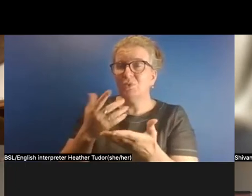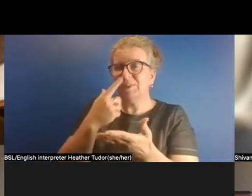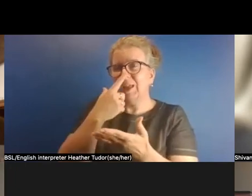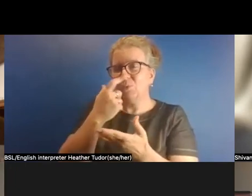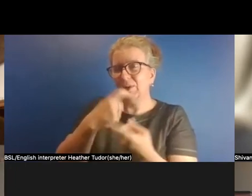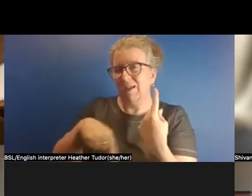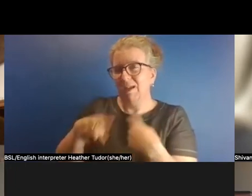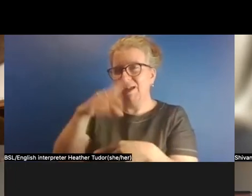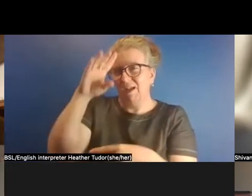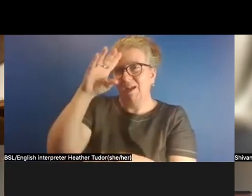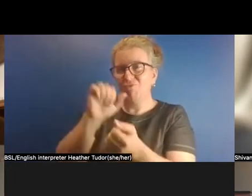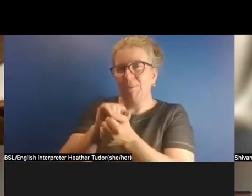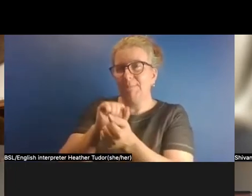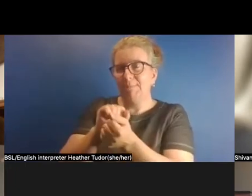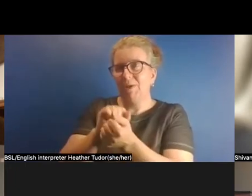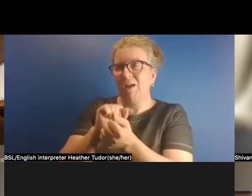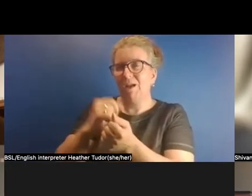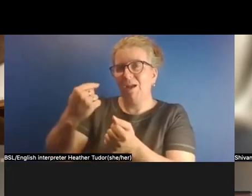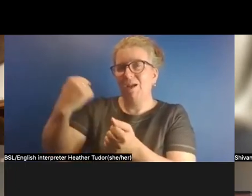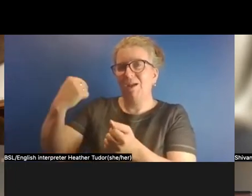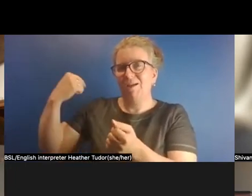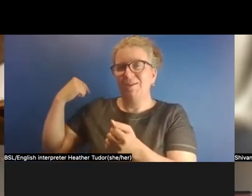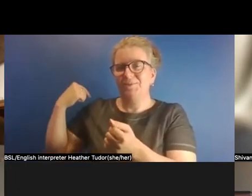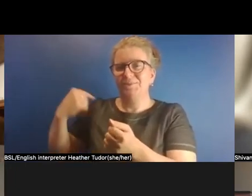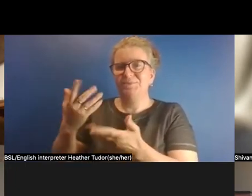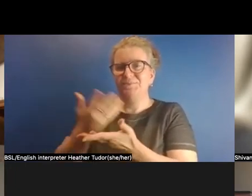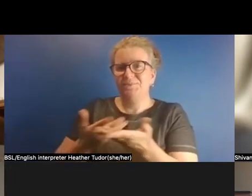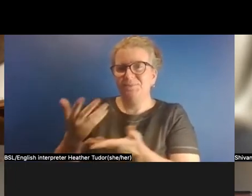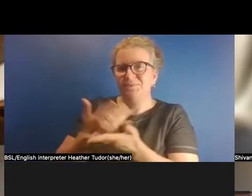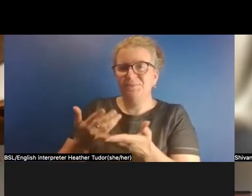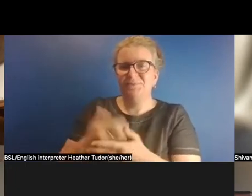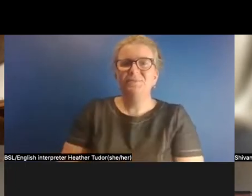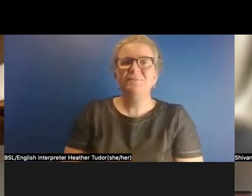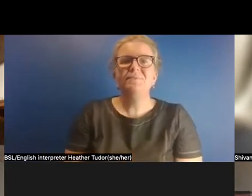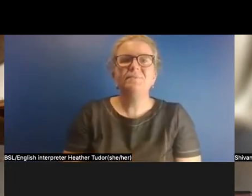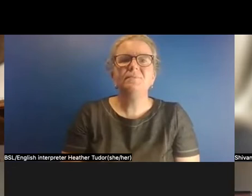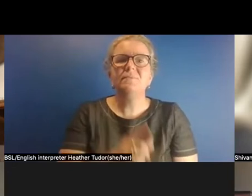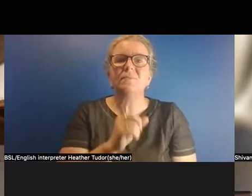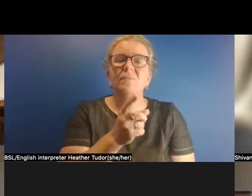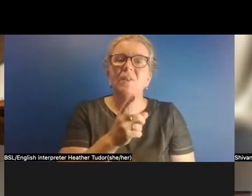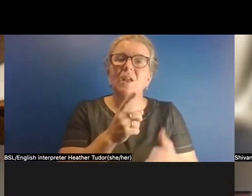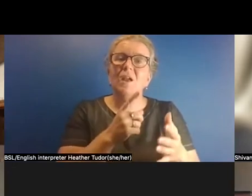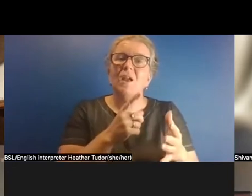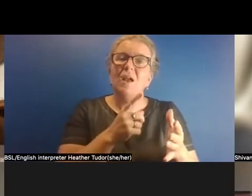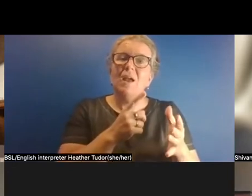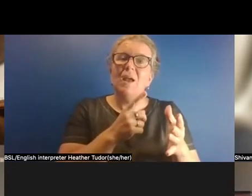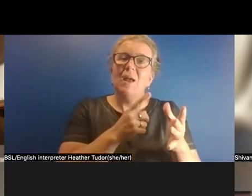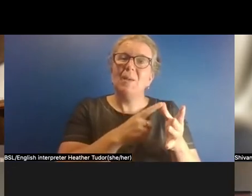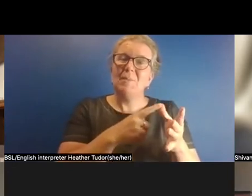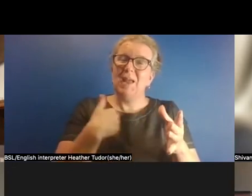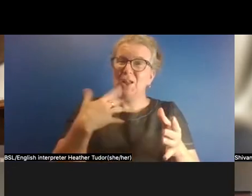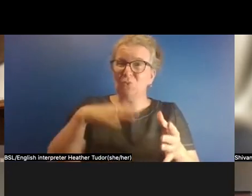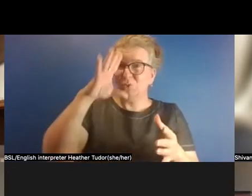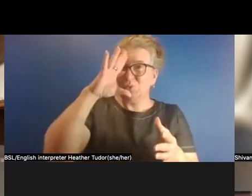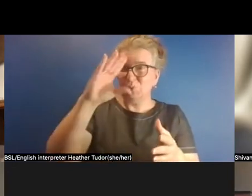what we've spoken about. Okay, so that being said, I just wanted to yes. mention that I made this film with my partner Sam McNeil,